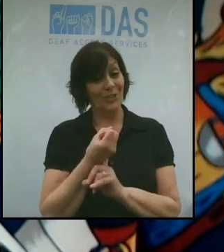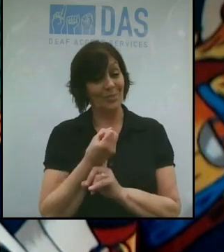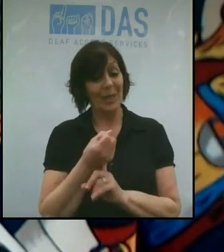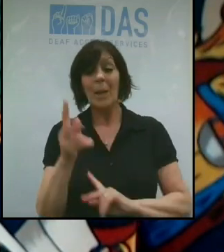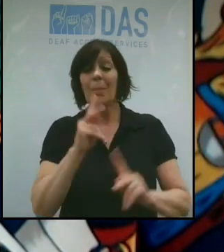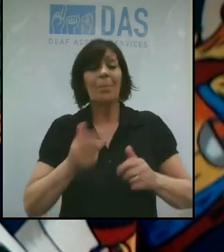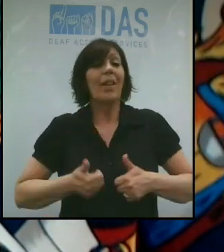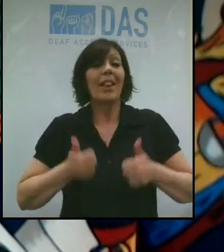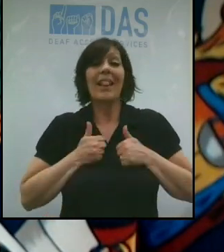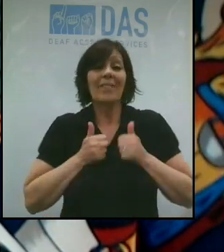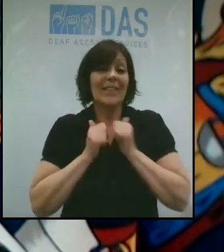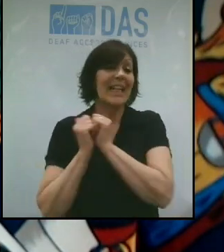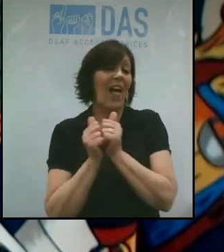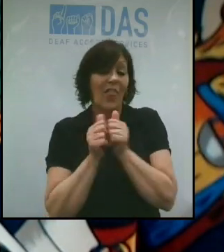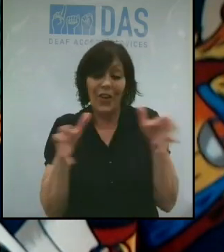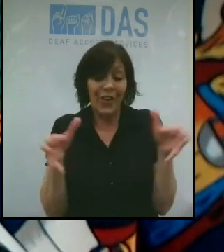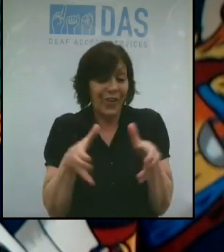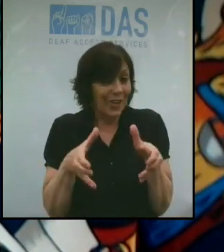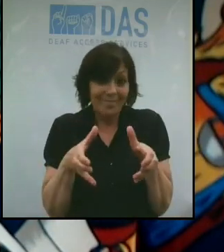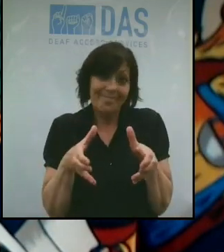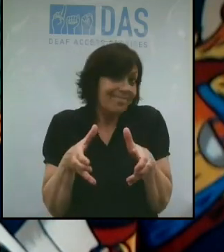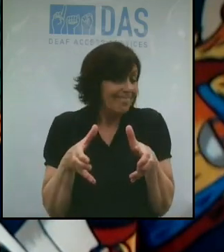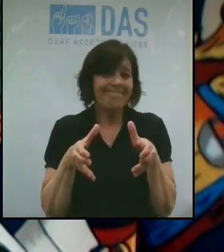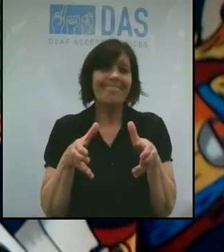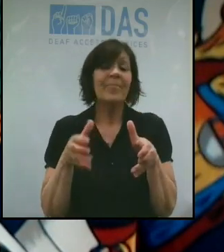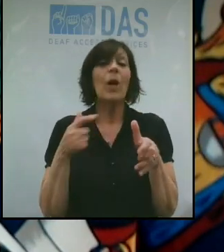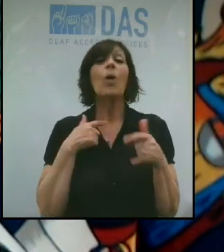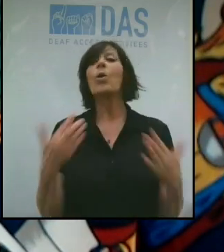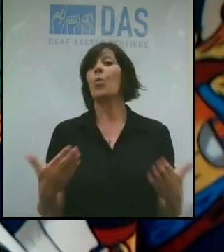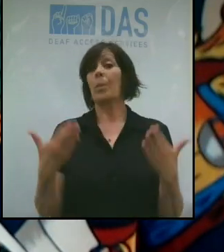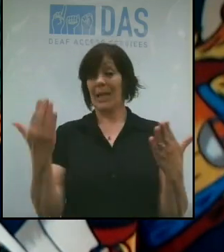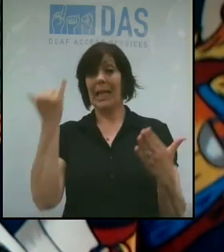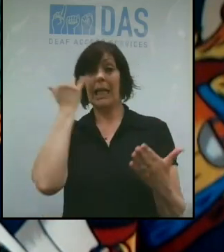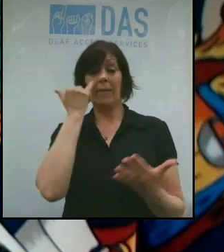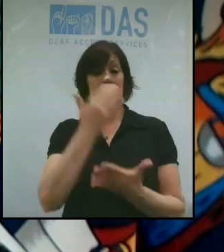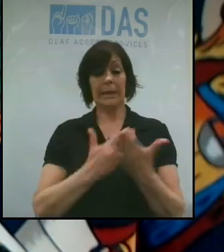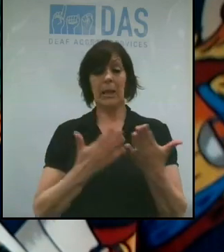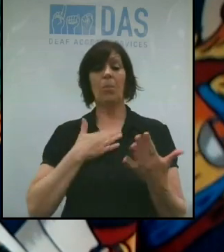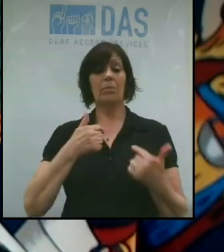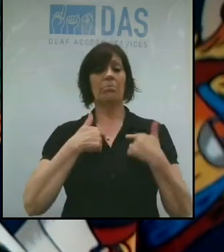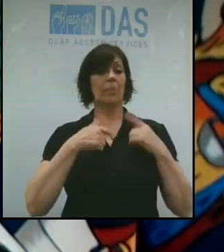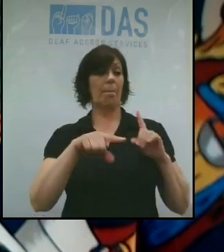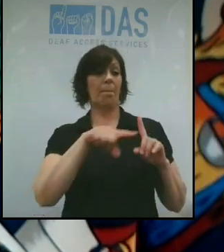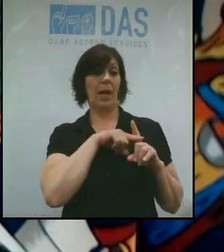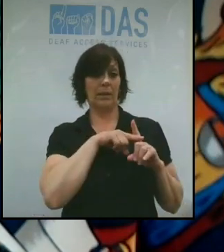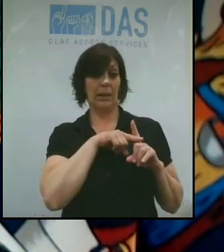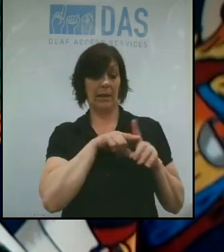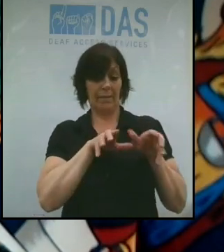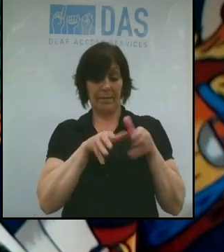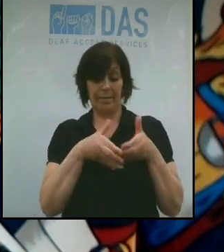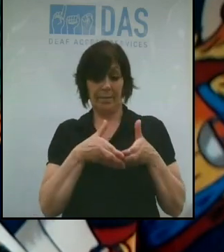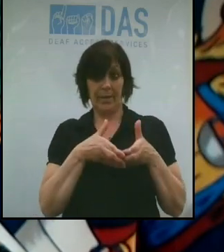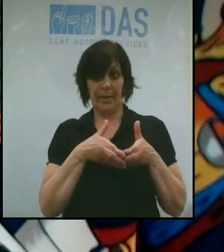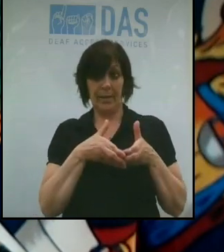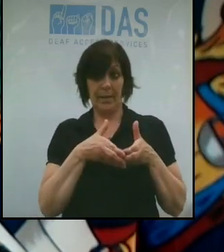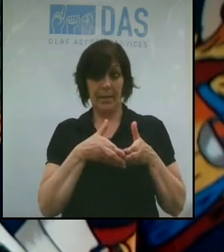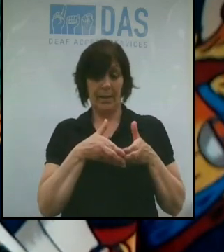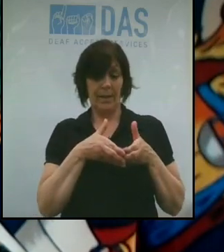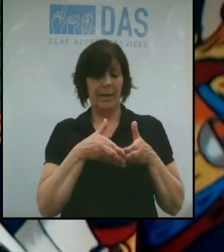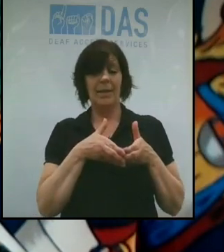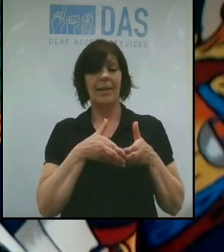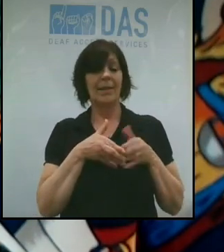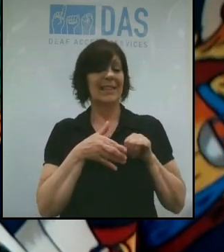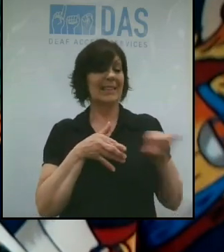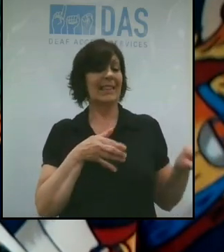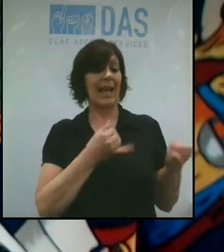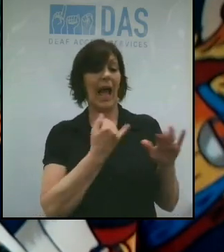people are living in close quarters. So that's why what we recommend if somebody is diagnosed with COVID-19, they have a positive test, that they stay